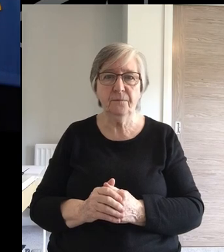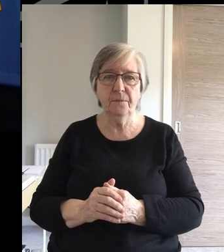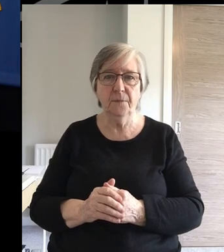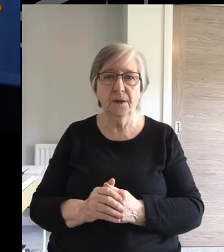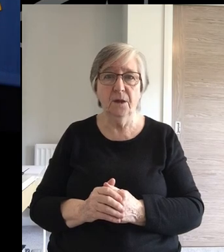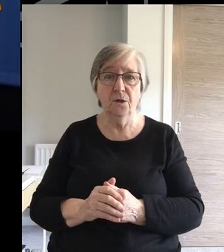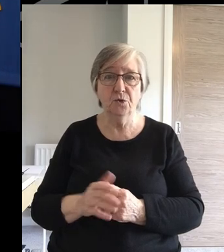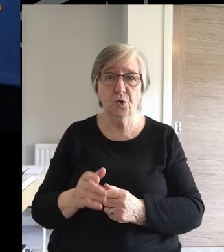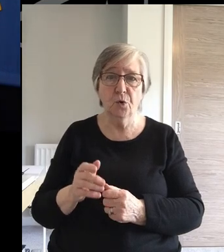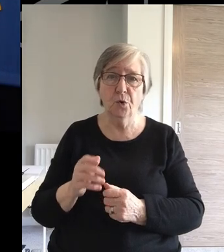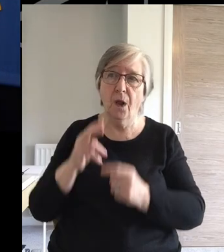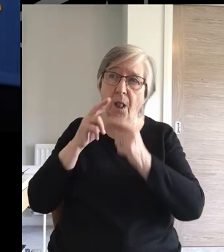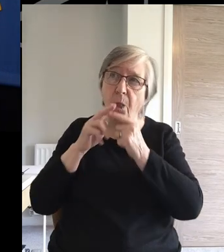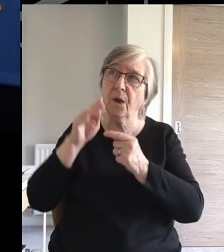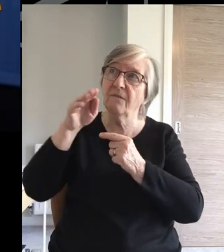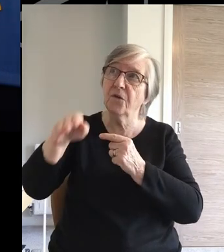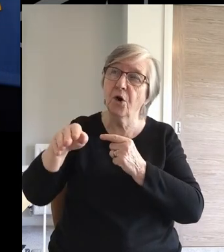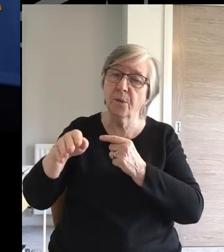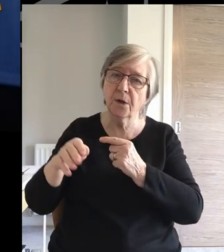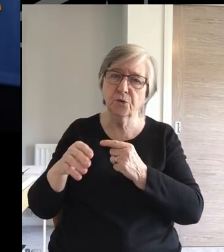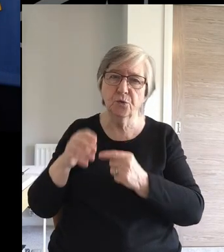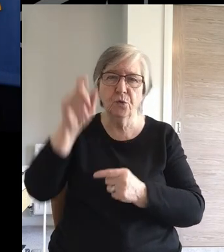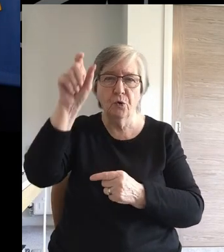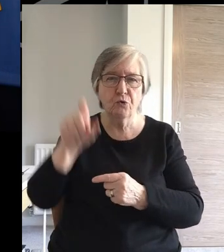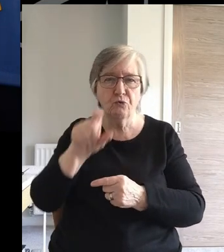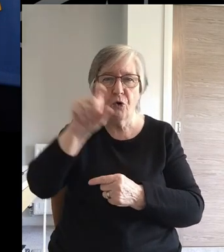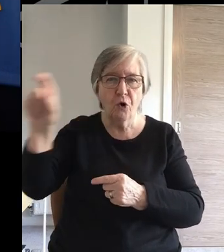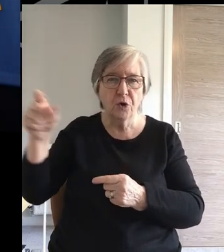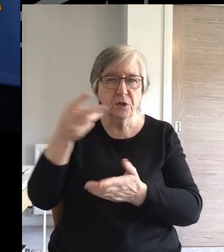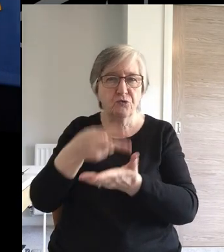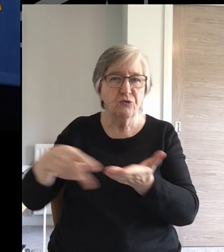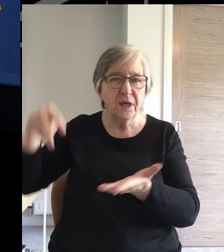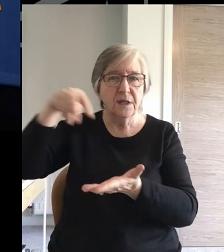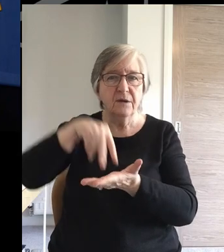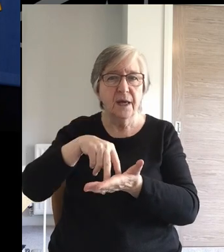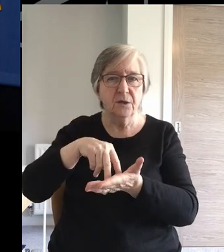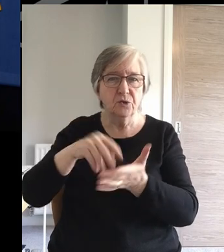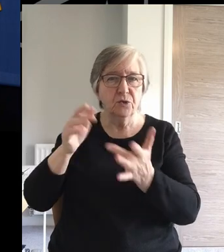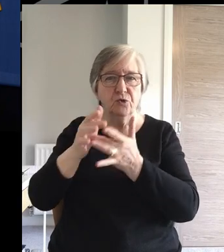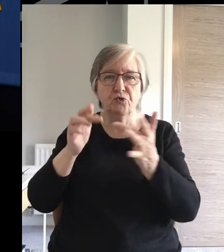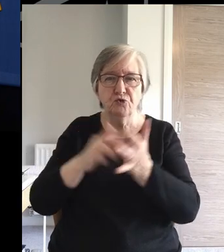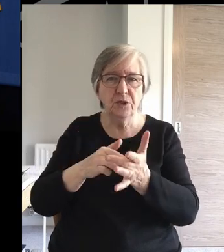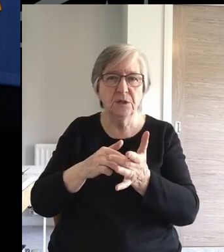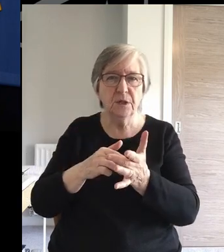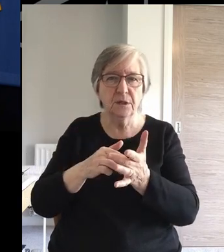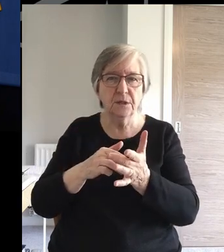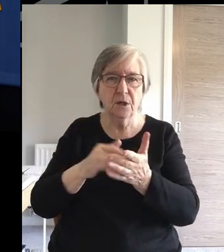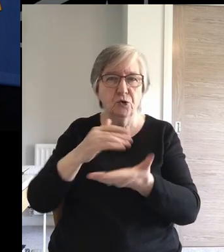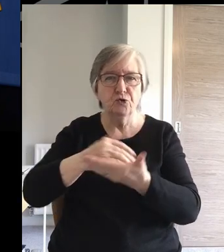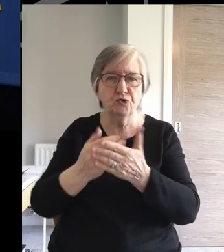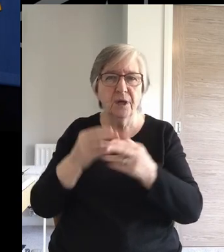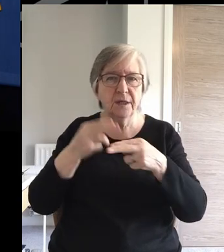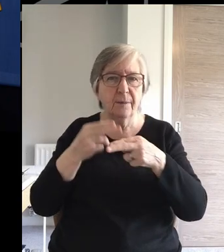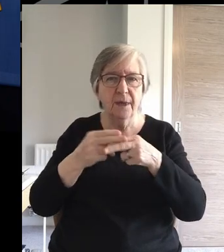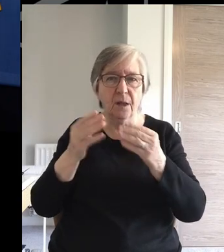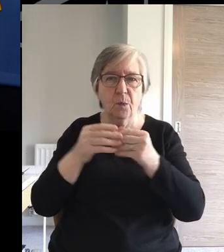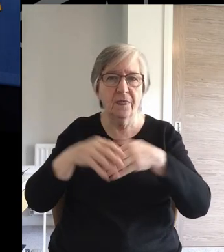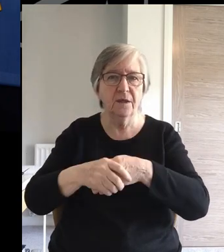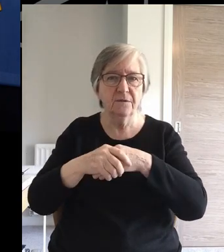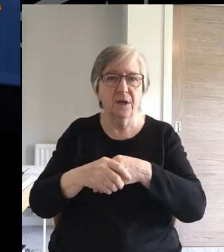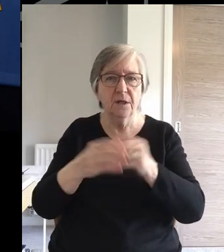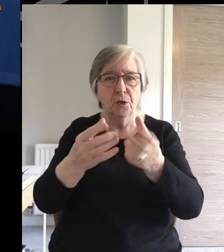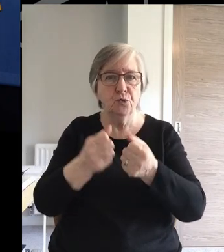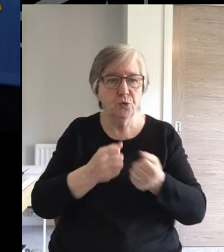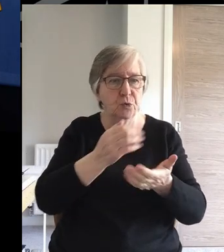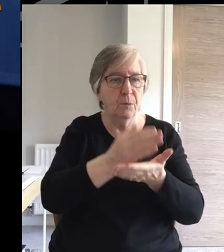And so, anticipating the cross and the resurrection that was just around the corner, Jesus shared the meal with his friends. He took